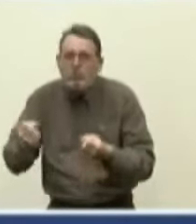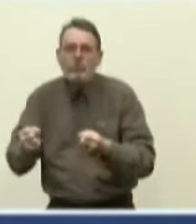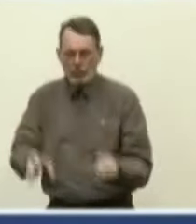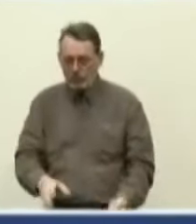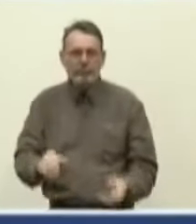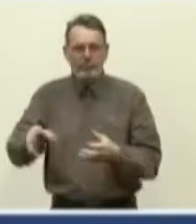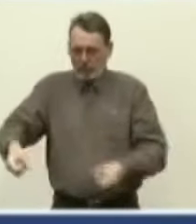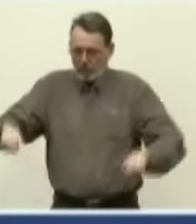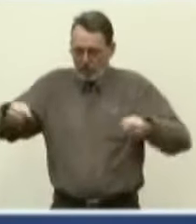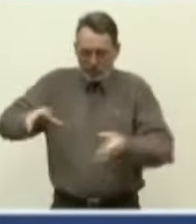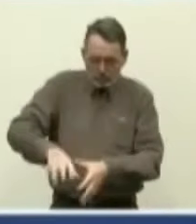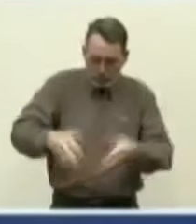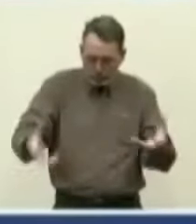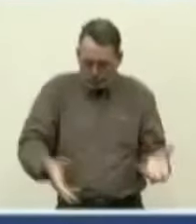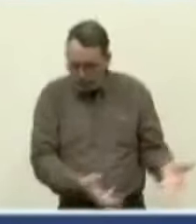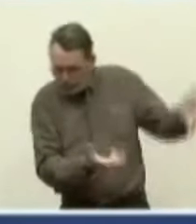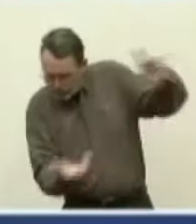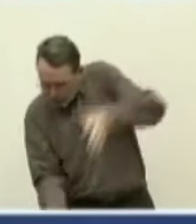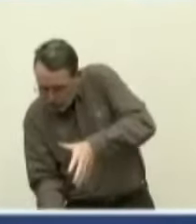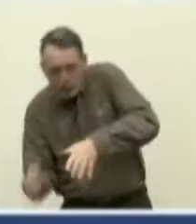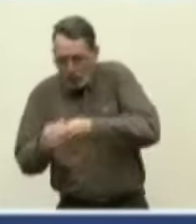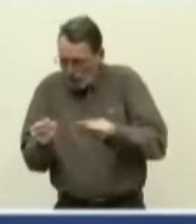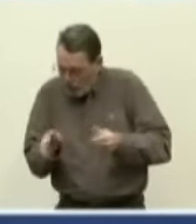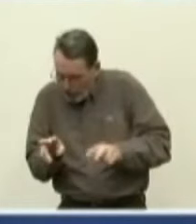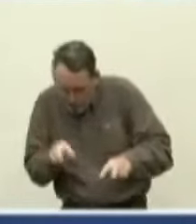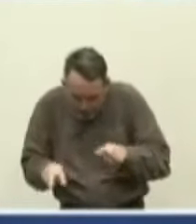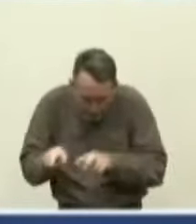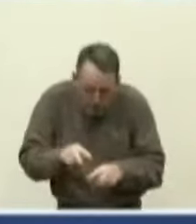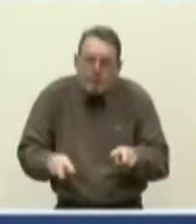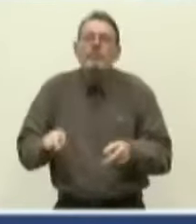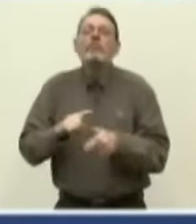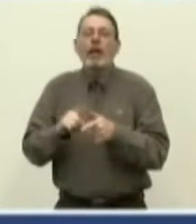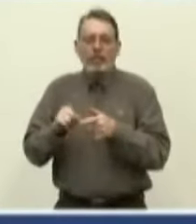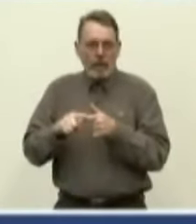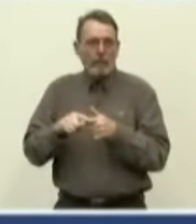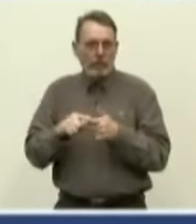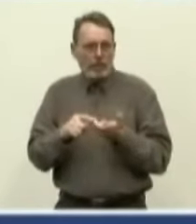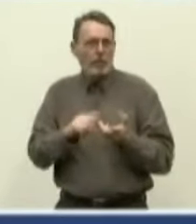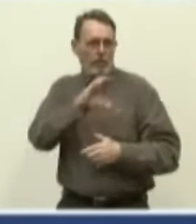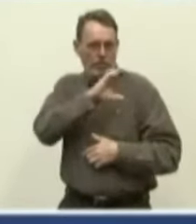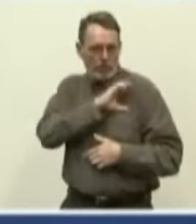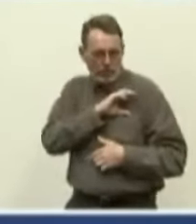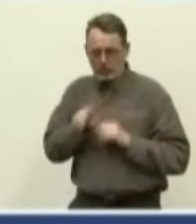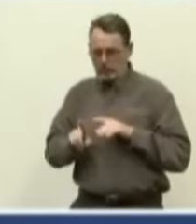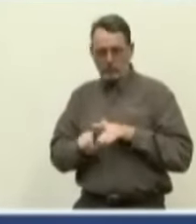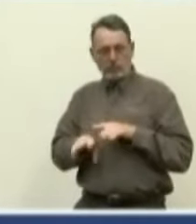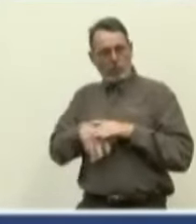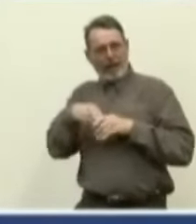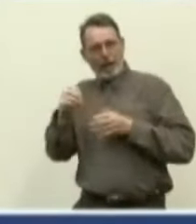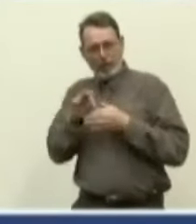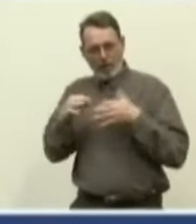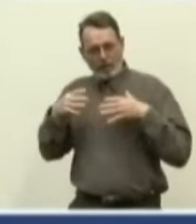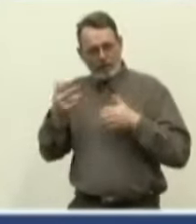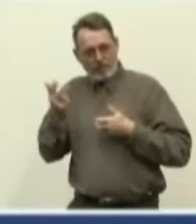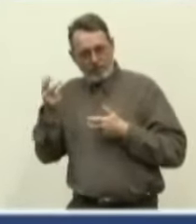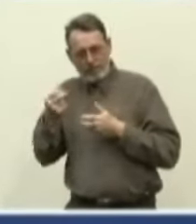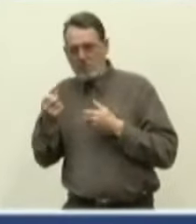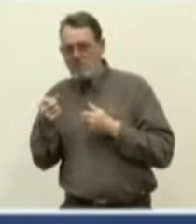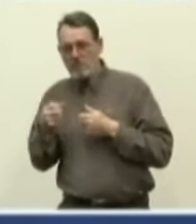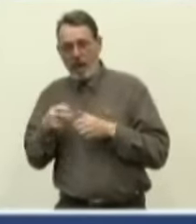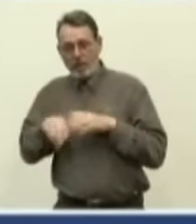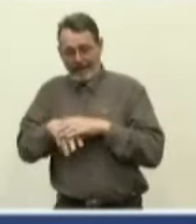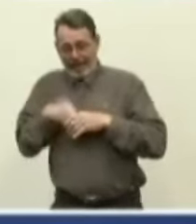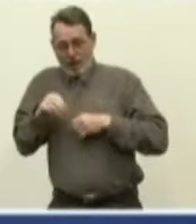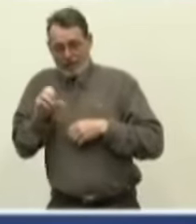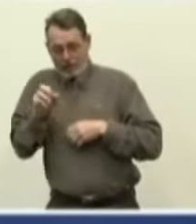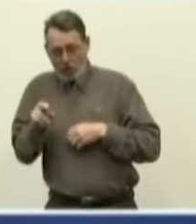ground. The plainclothes officers exited their vehicle and began observing the actions of the suspects from the corner of Jack